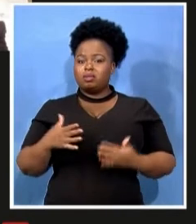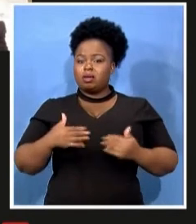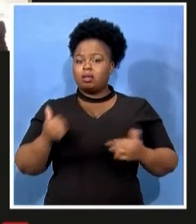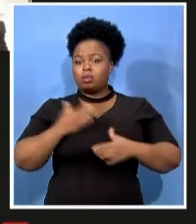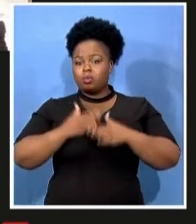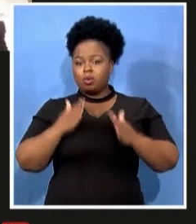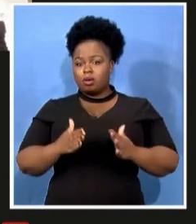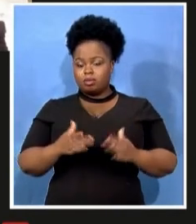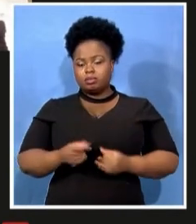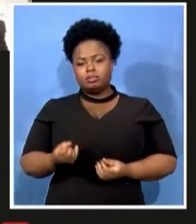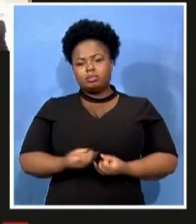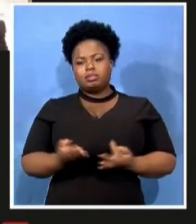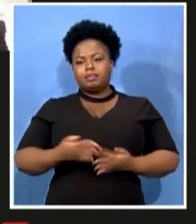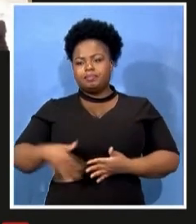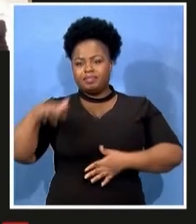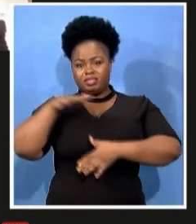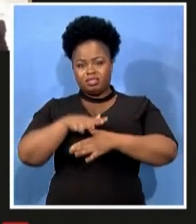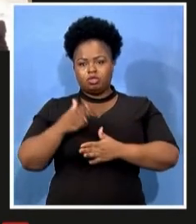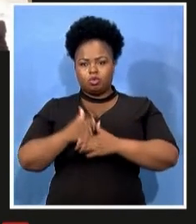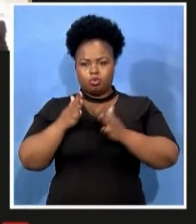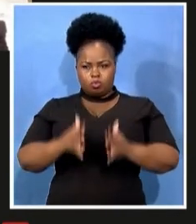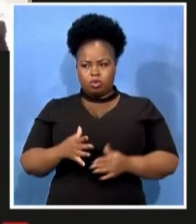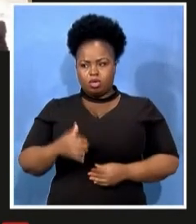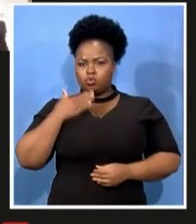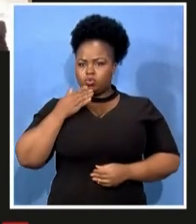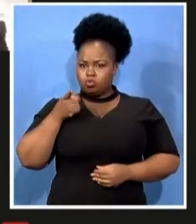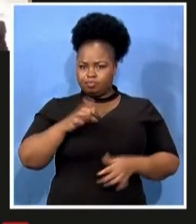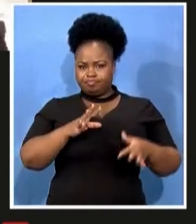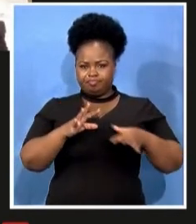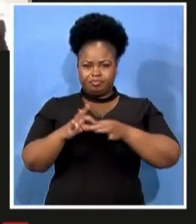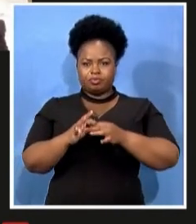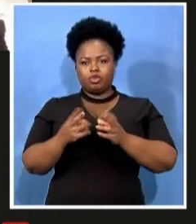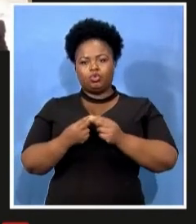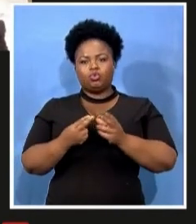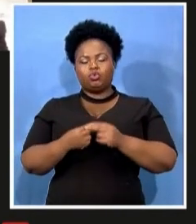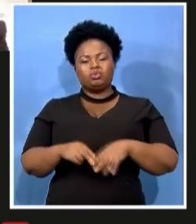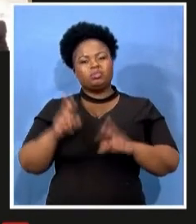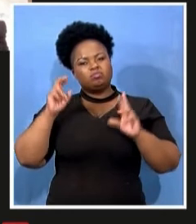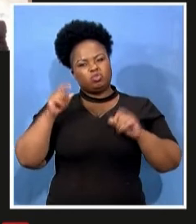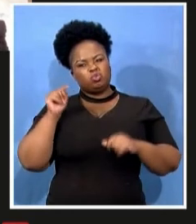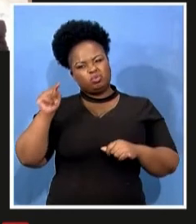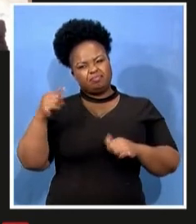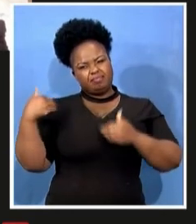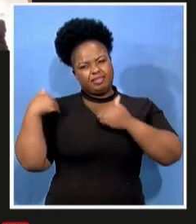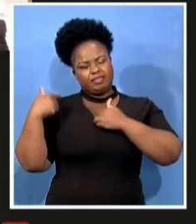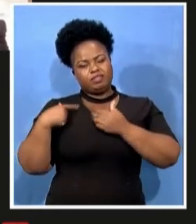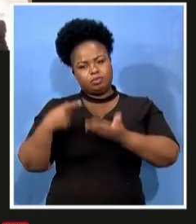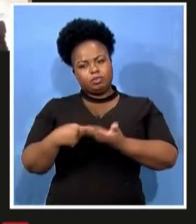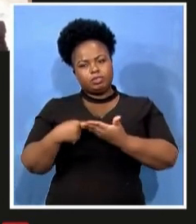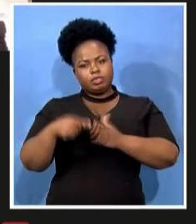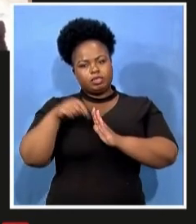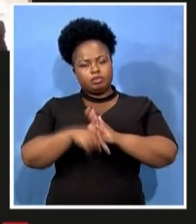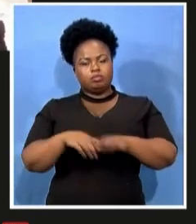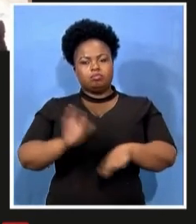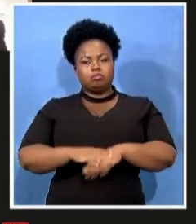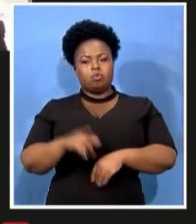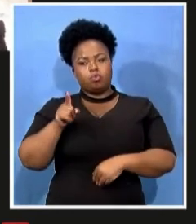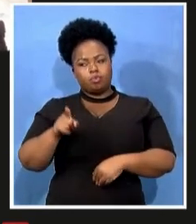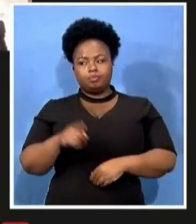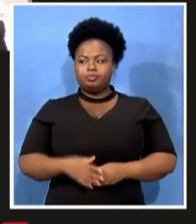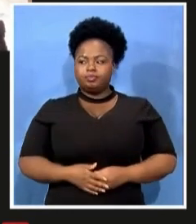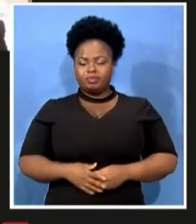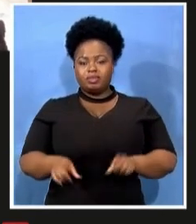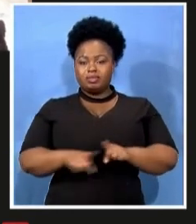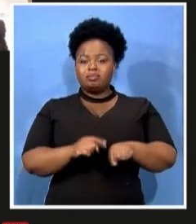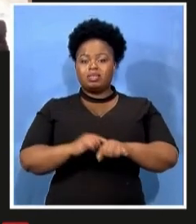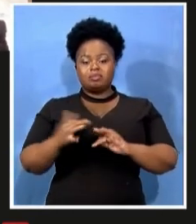be linked to the unions, and there are issues of safety that we've been discussing with the unions. We also need civil society here. It's important that we need